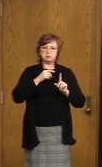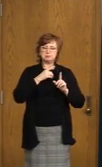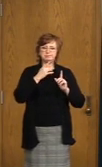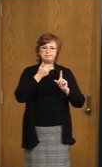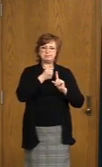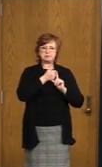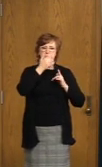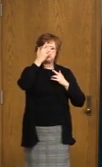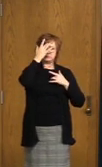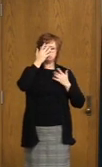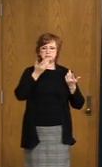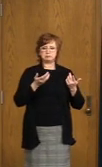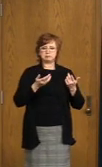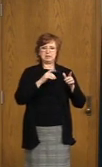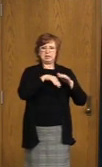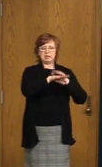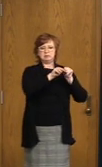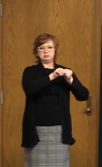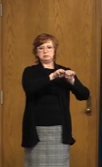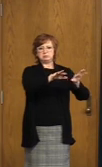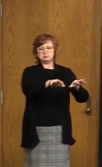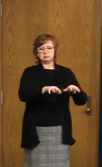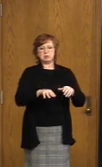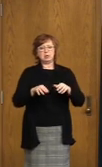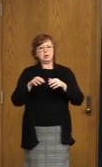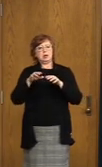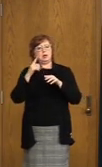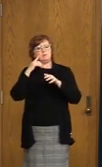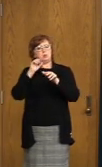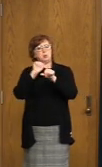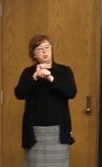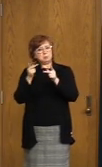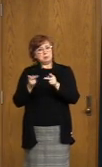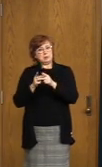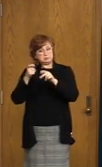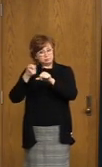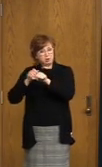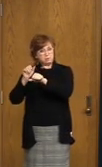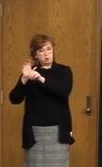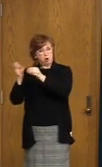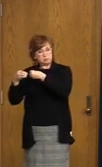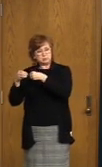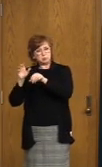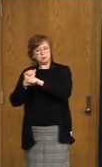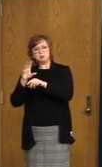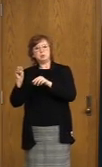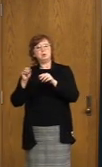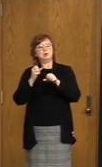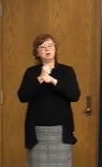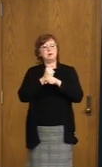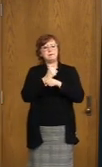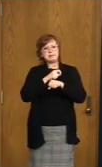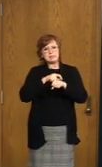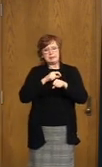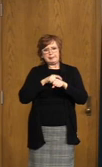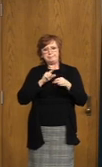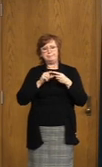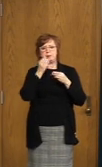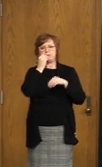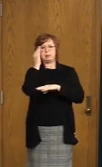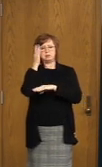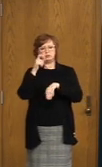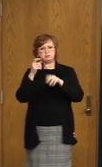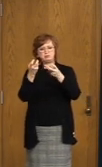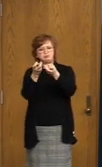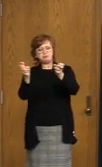work, socializing, getting closer than 2 meters, sharing food and drink, whether standing outside or in break rooms, that's